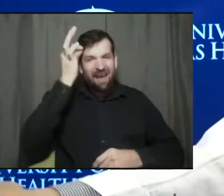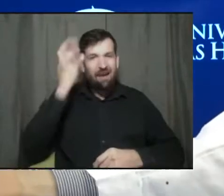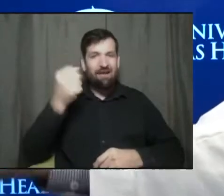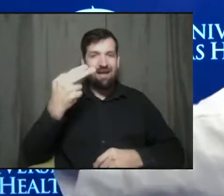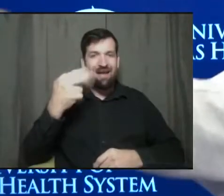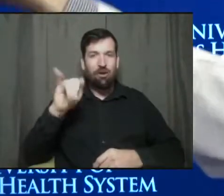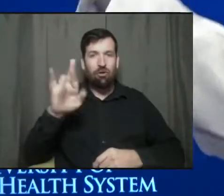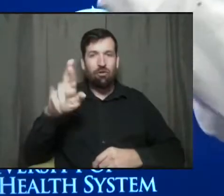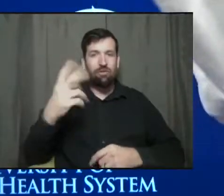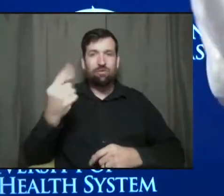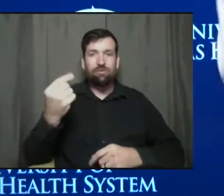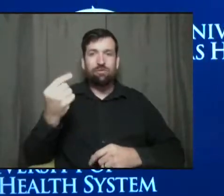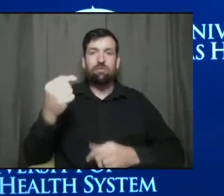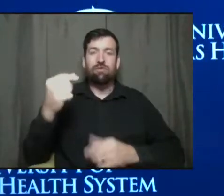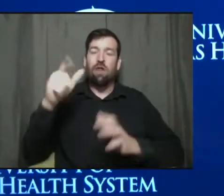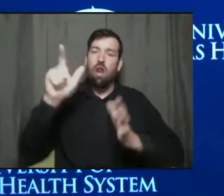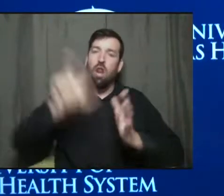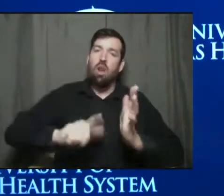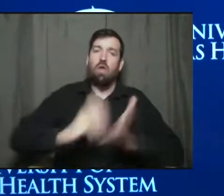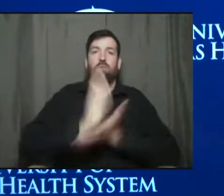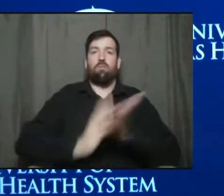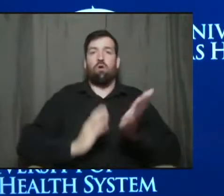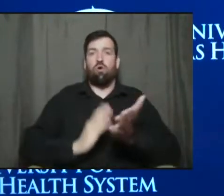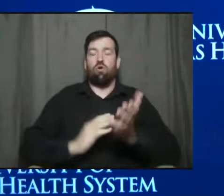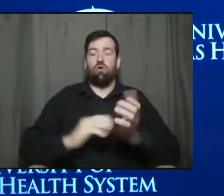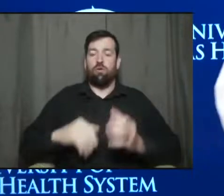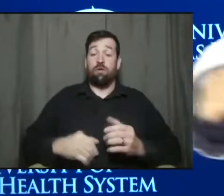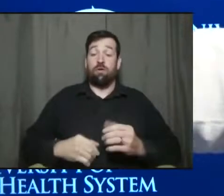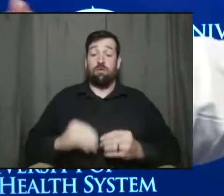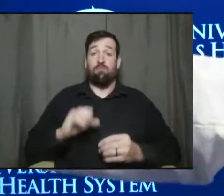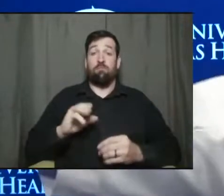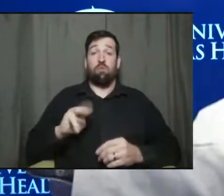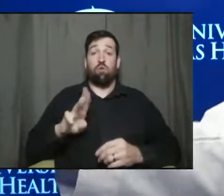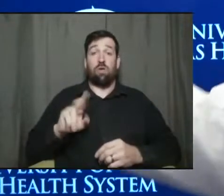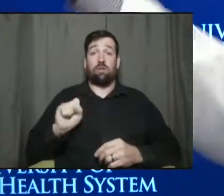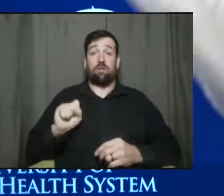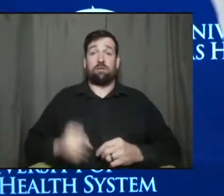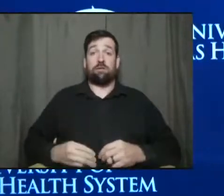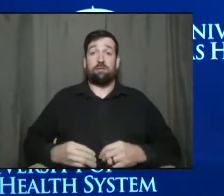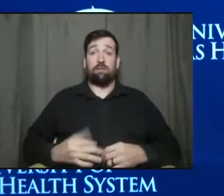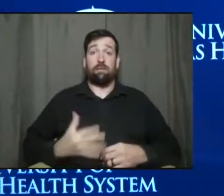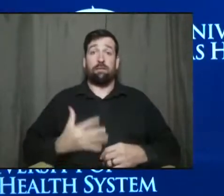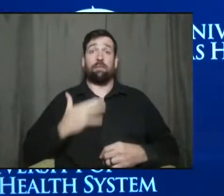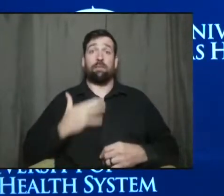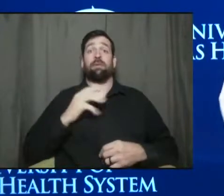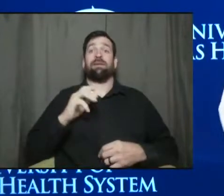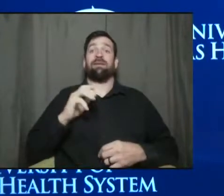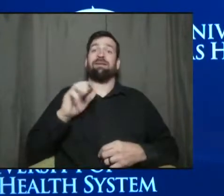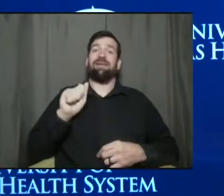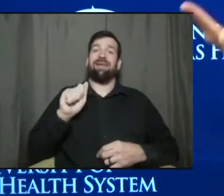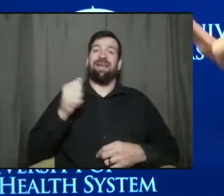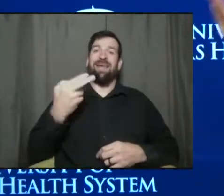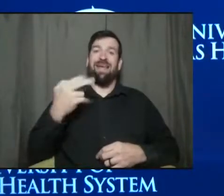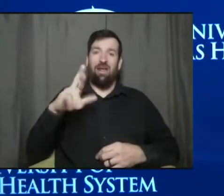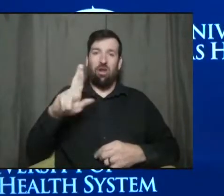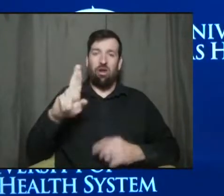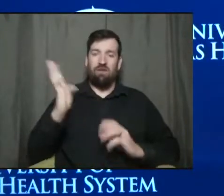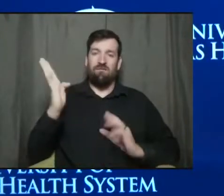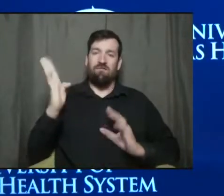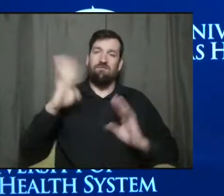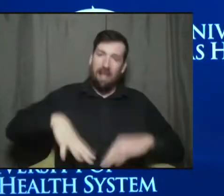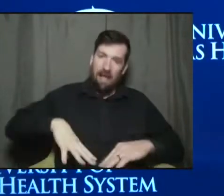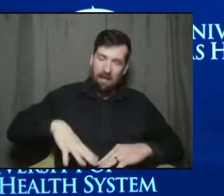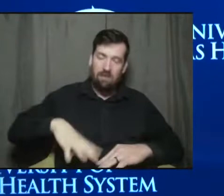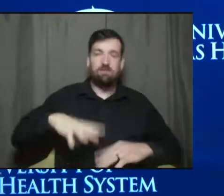lower part of your airway and they push mucus up, and then the hair lies flat, pushes mucus up. In order for that mucus to go